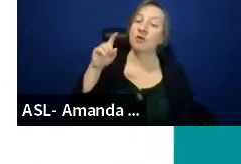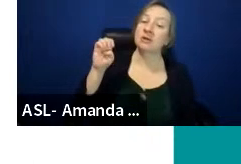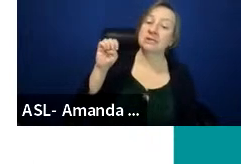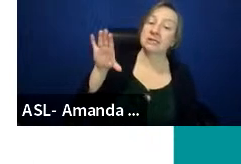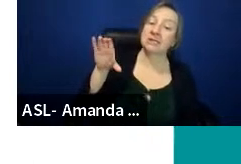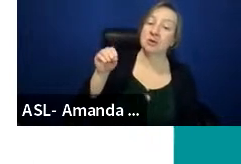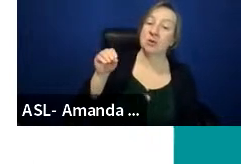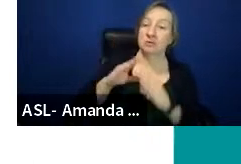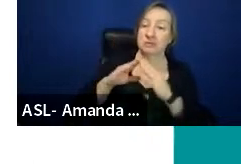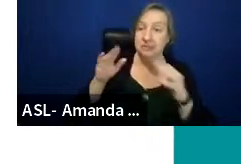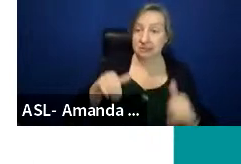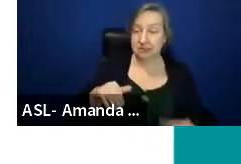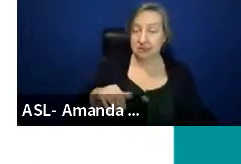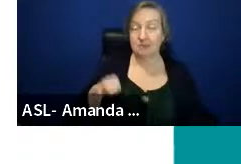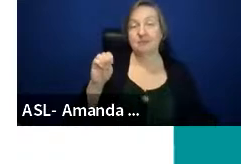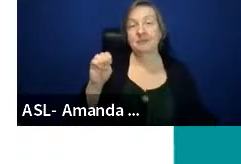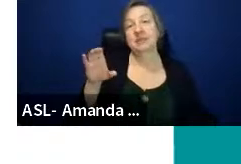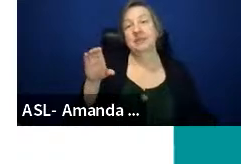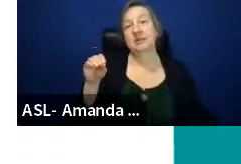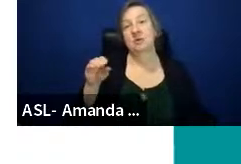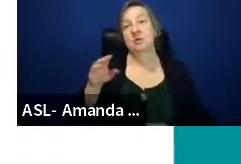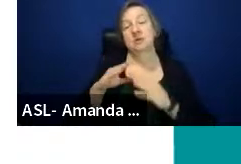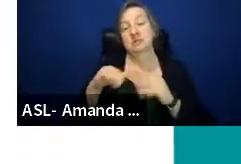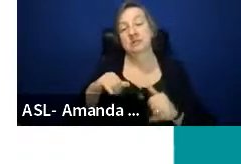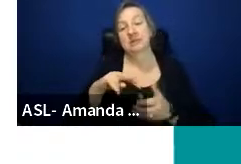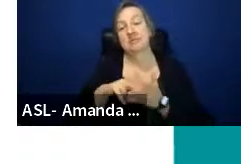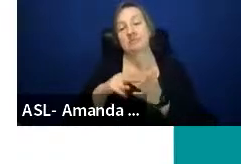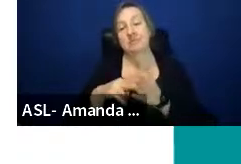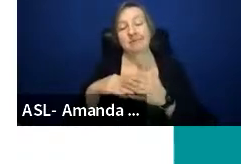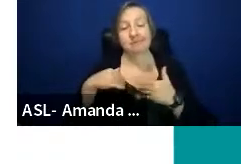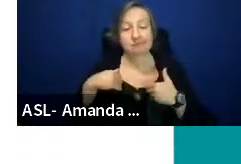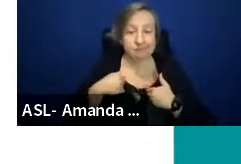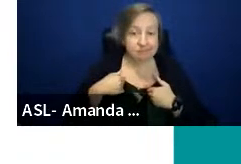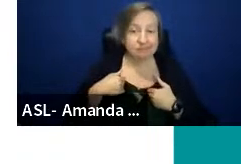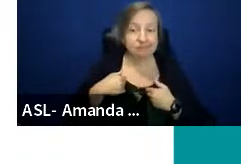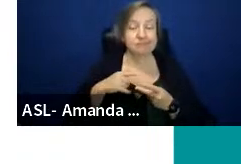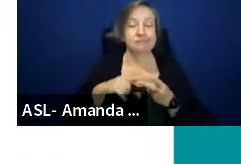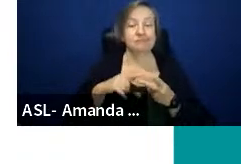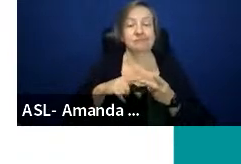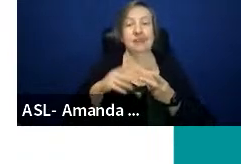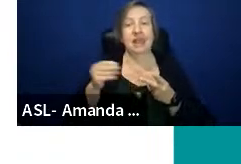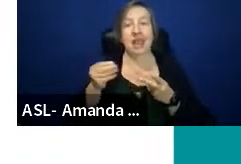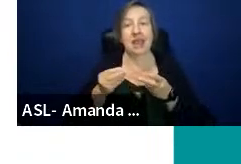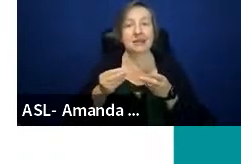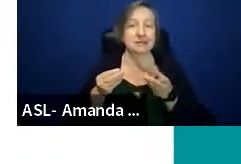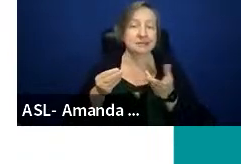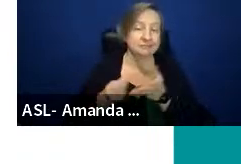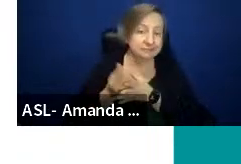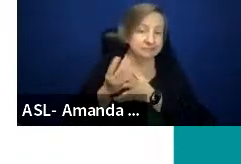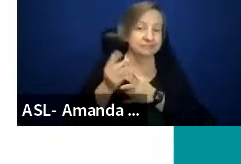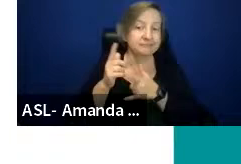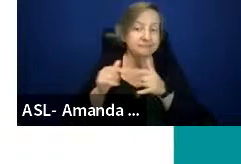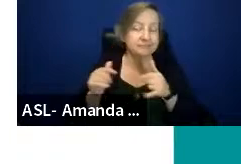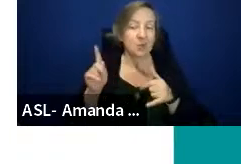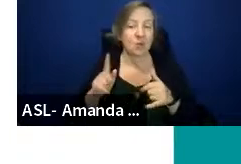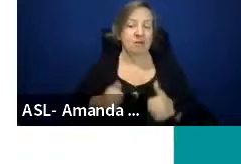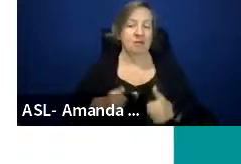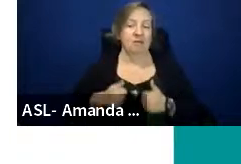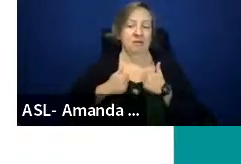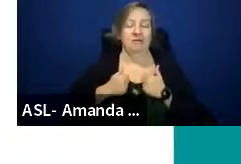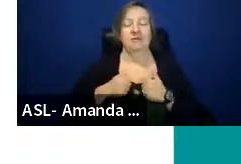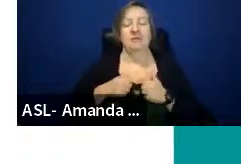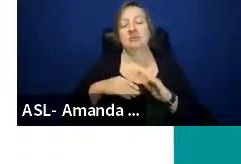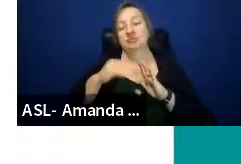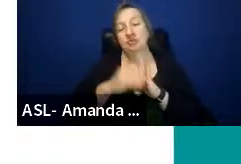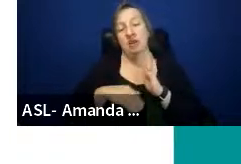so ecosystems refers to organisms as well as the habitat that supports them. And the draft SEIS